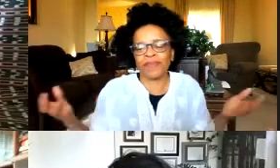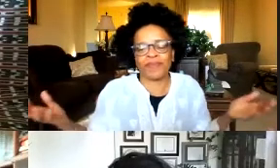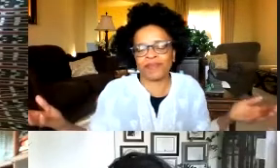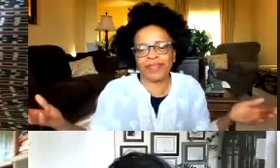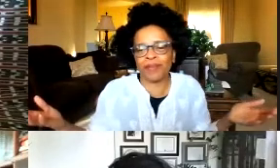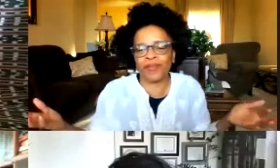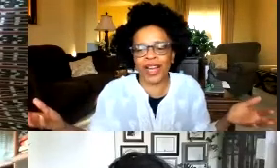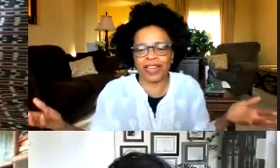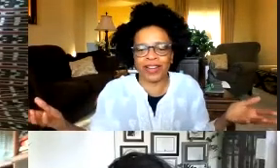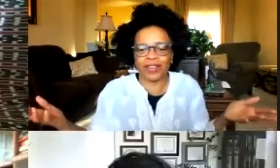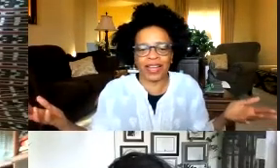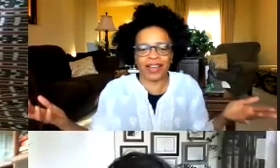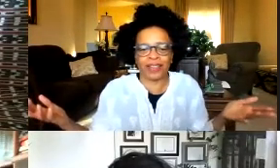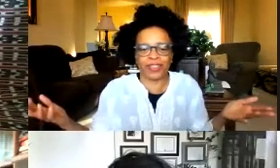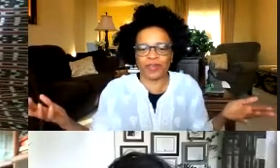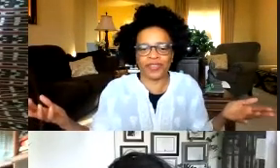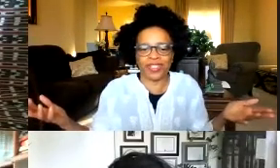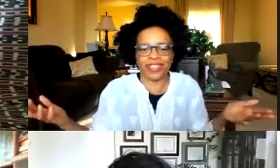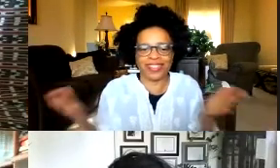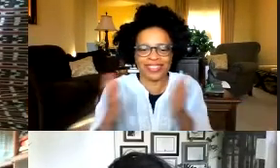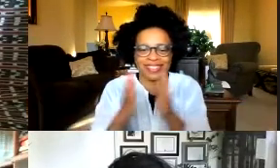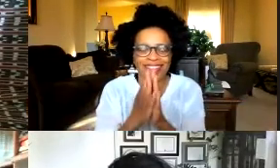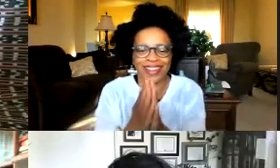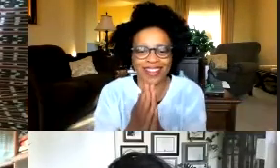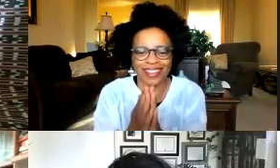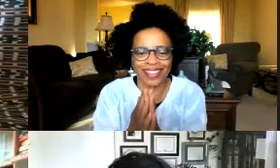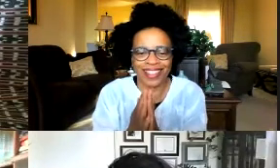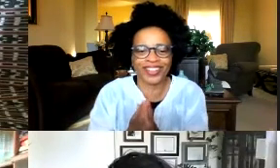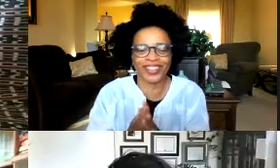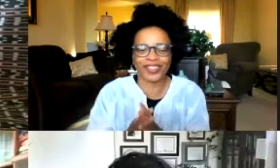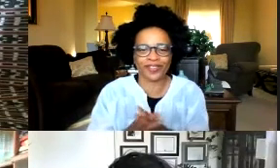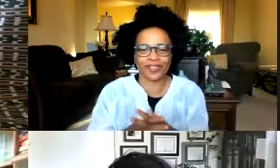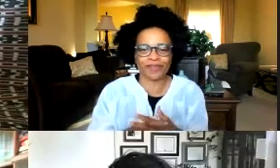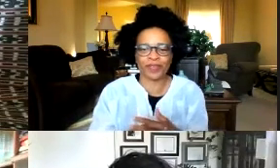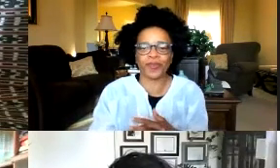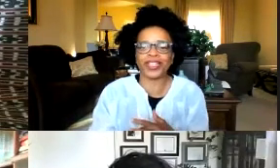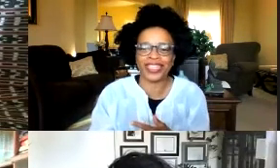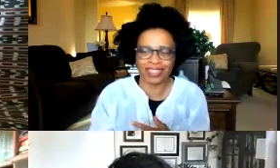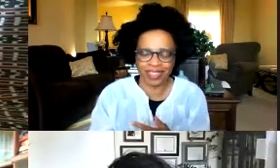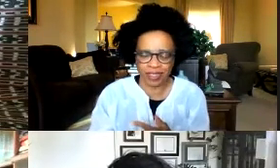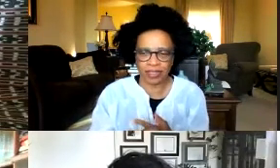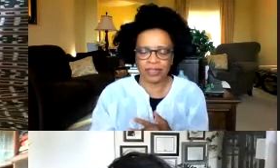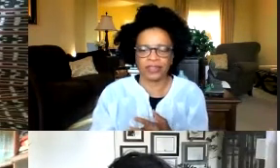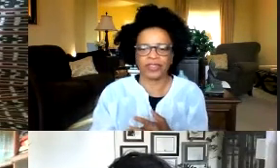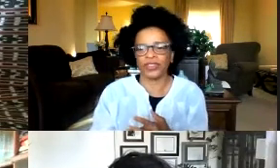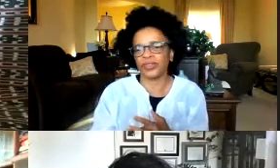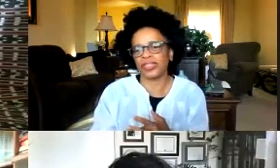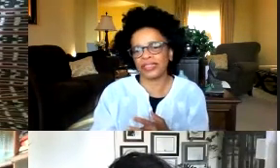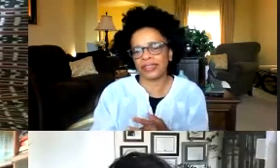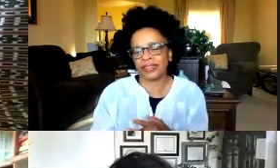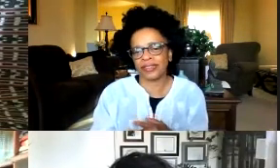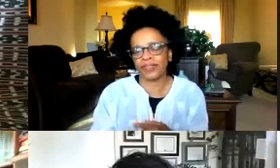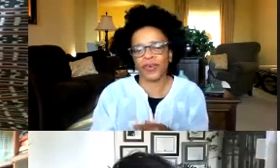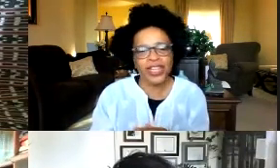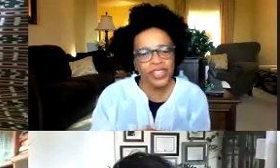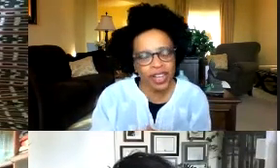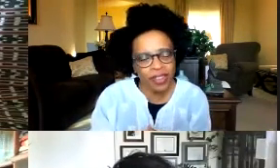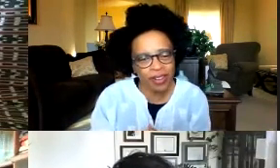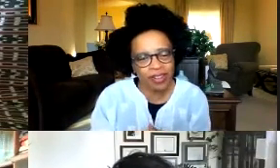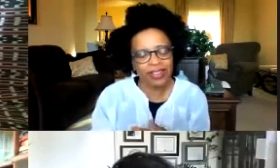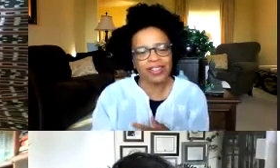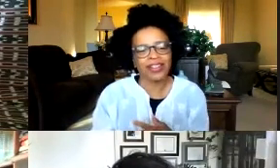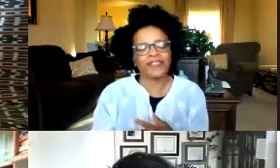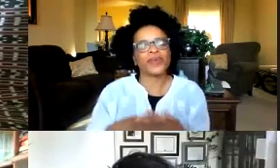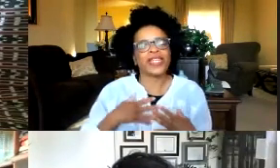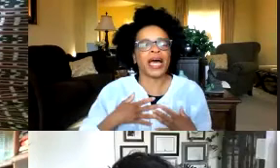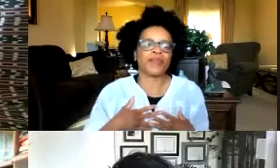And I'm right here. I don't have a script for this. Yeah. Thank you for being willing to do this for each